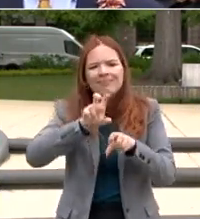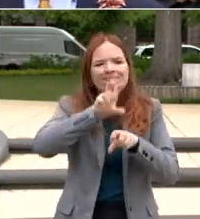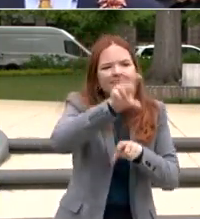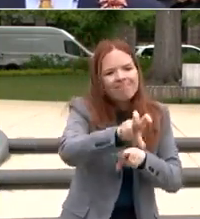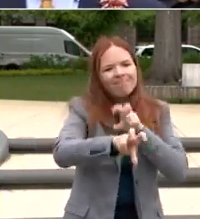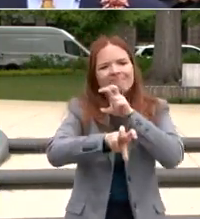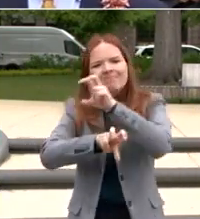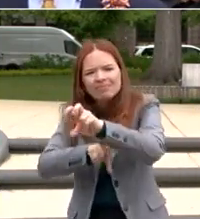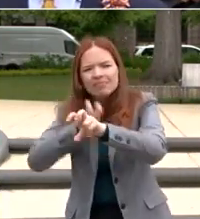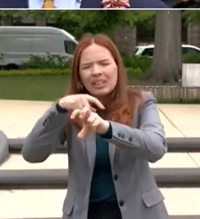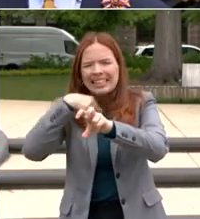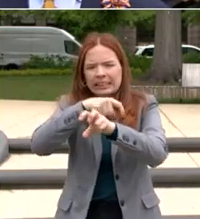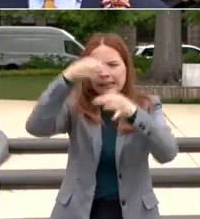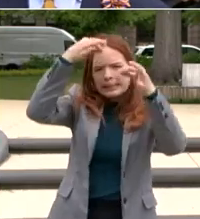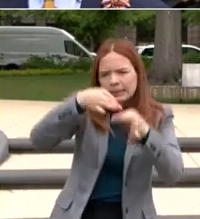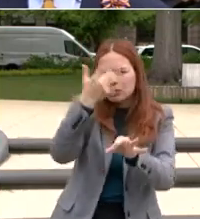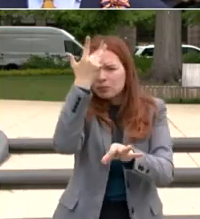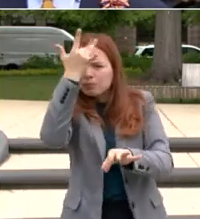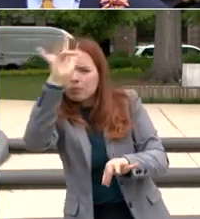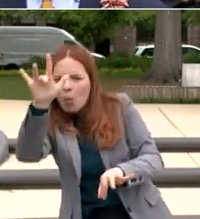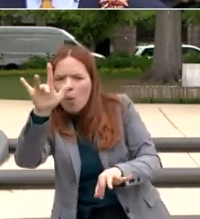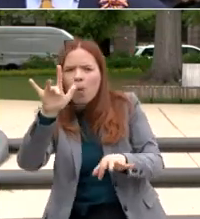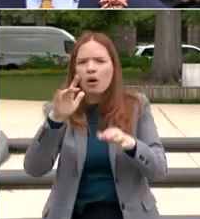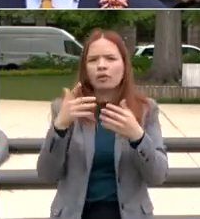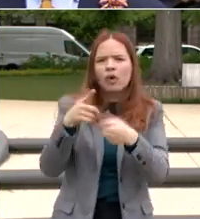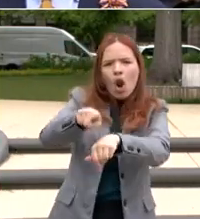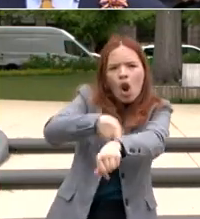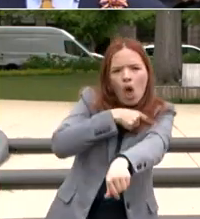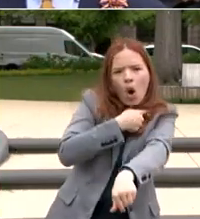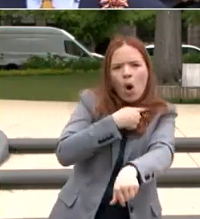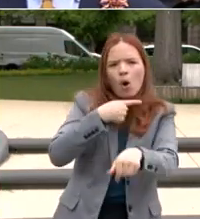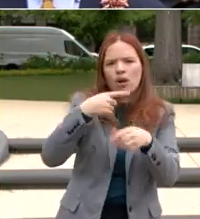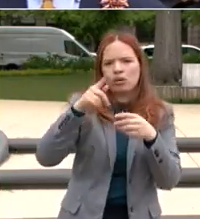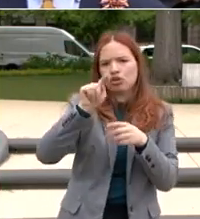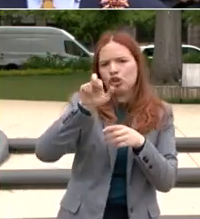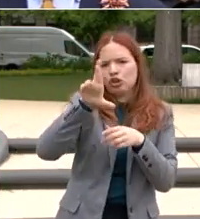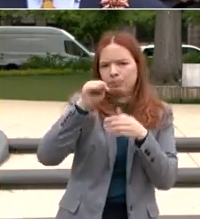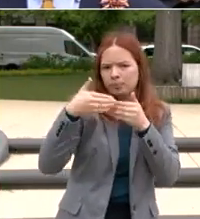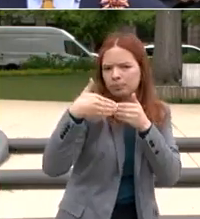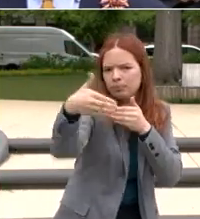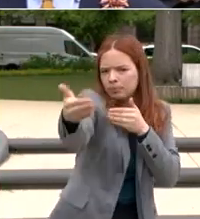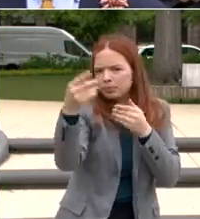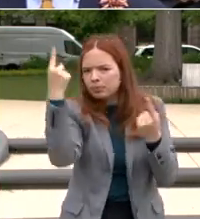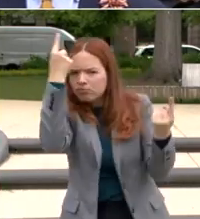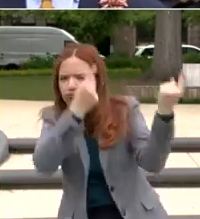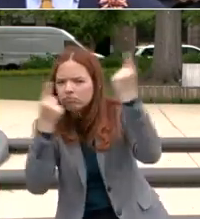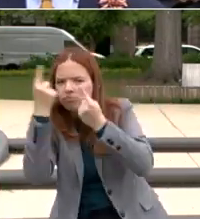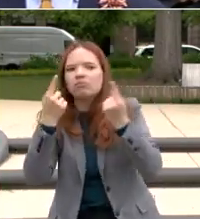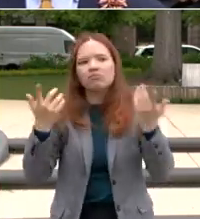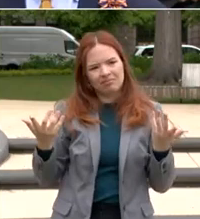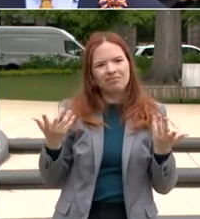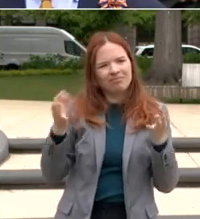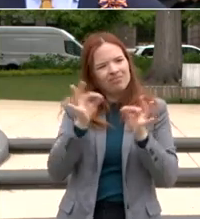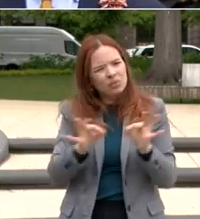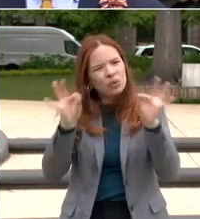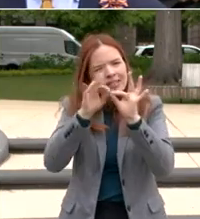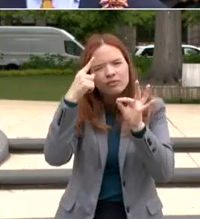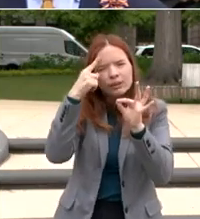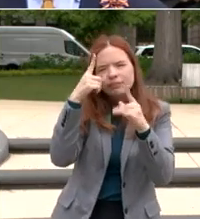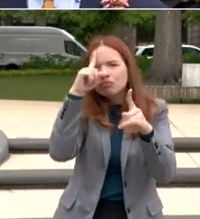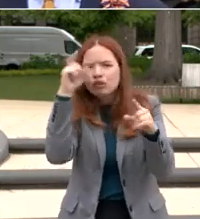for the long term. And we have to be strategic in the best way to use